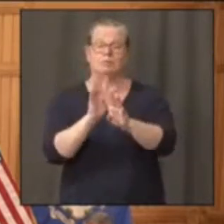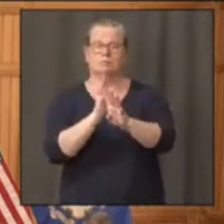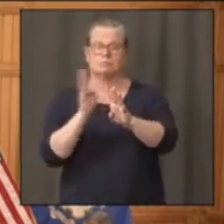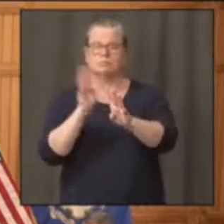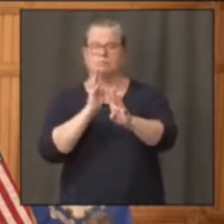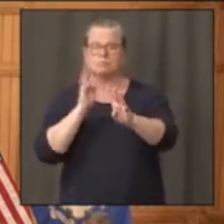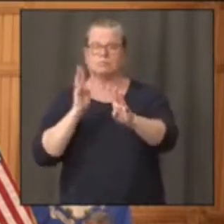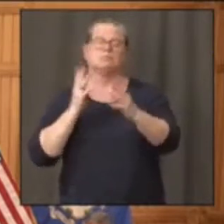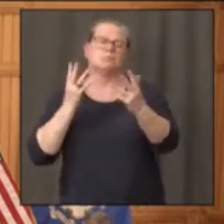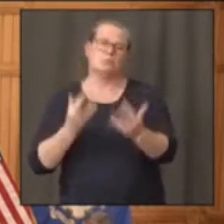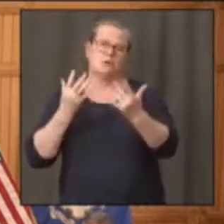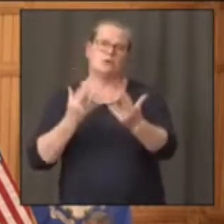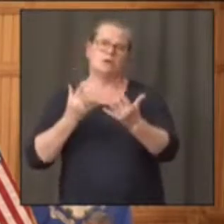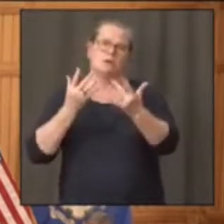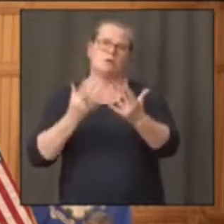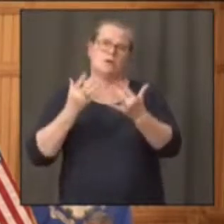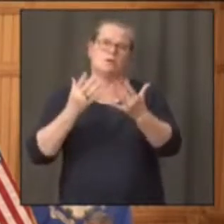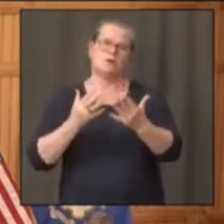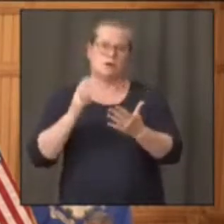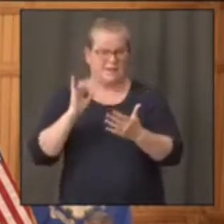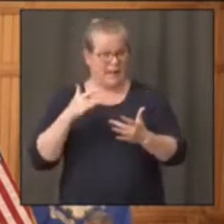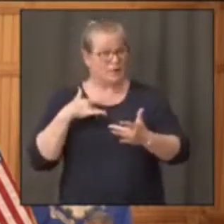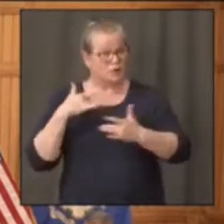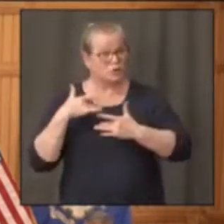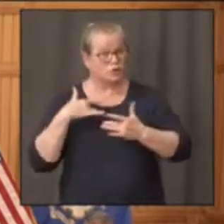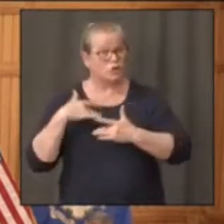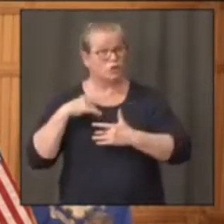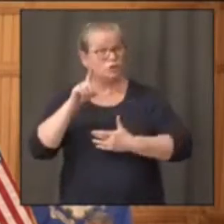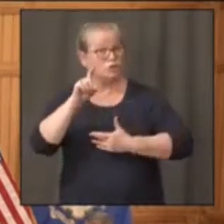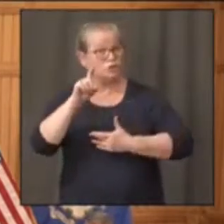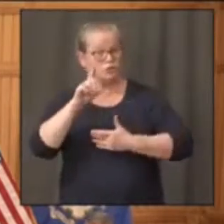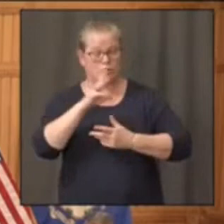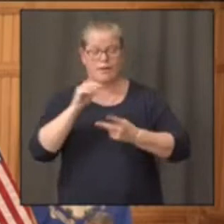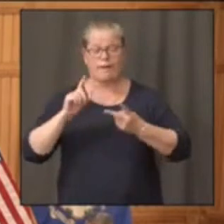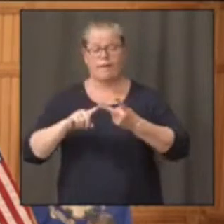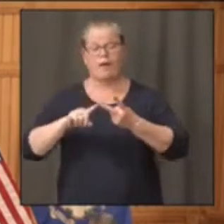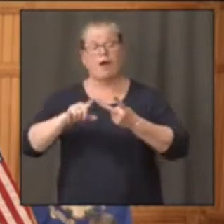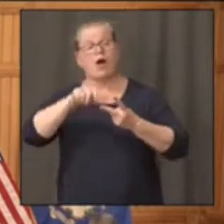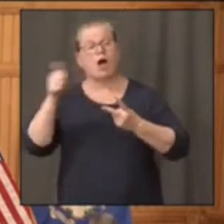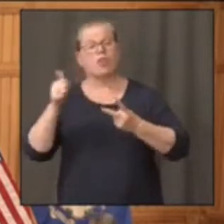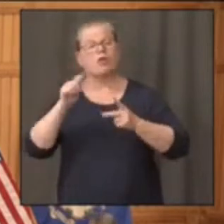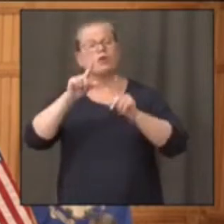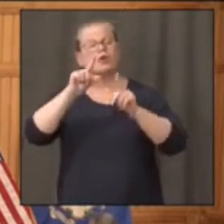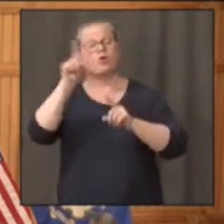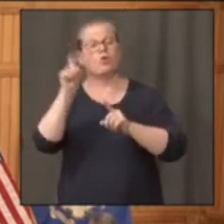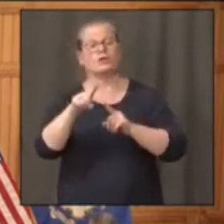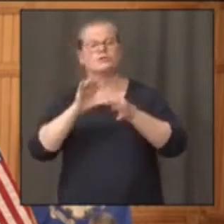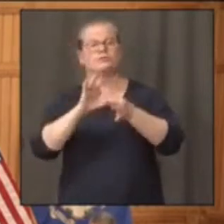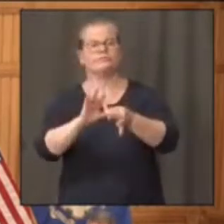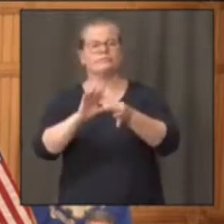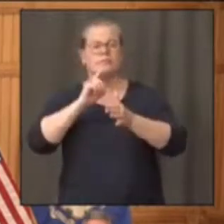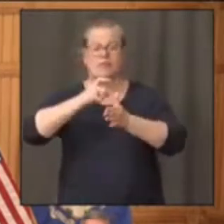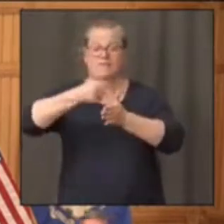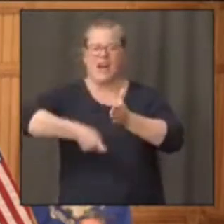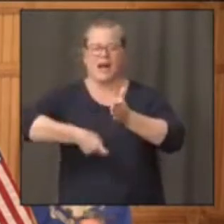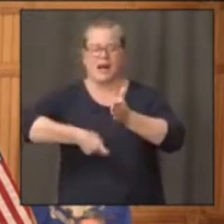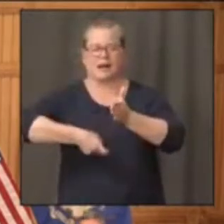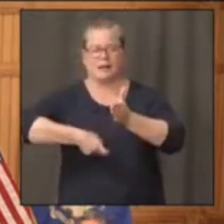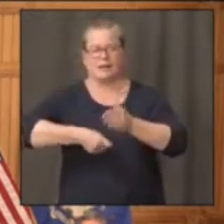that? And then one other question regarding the fines. What types